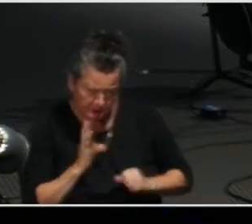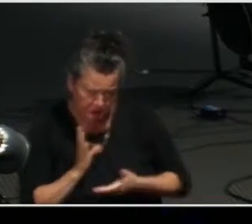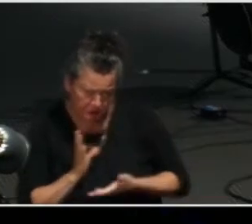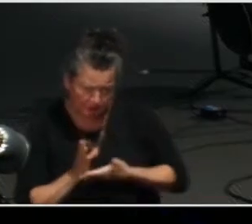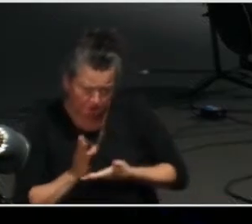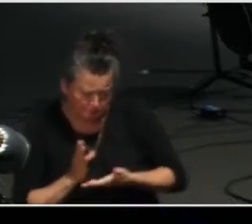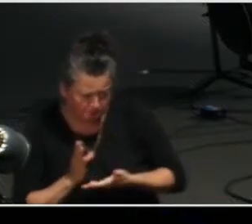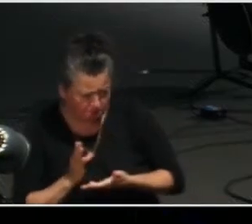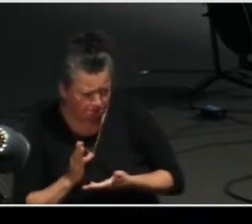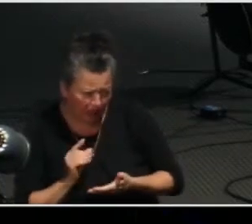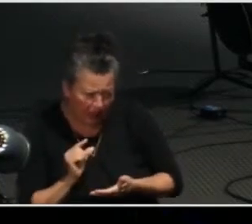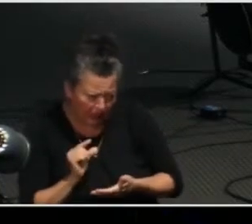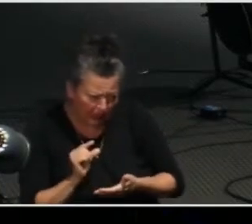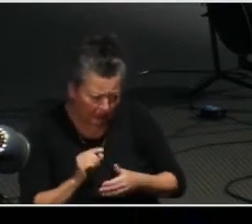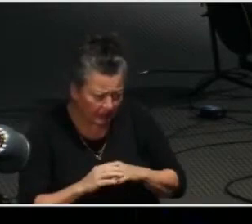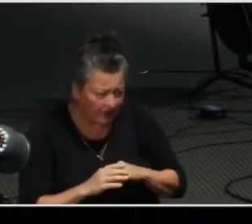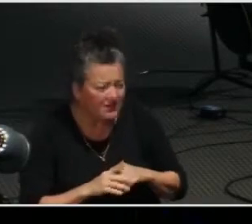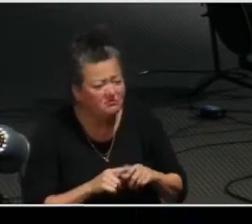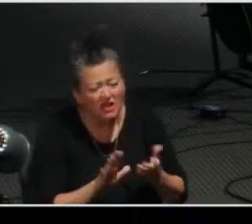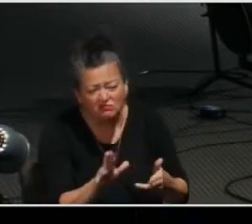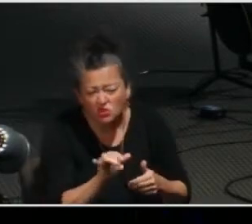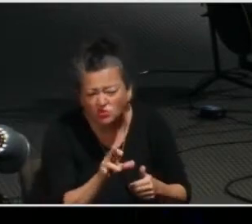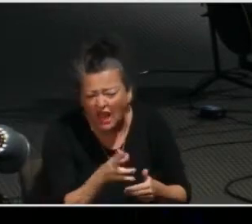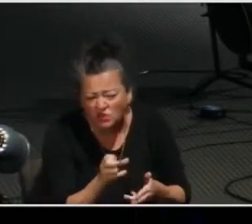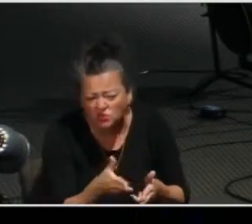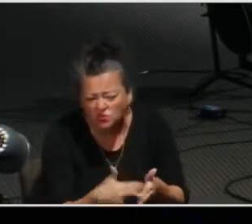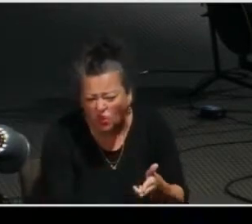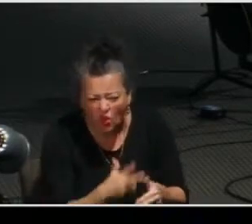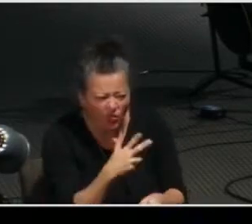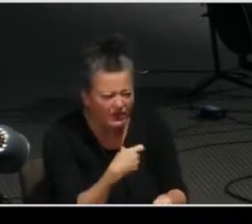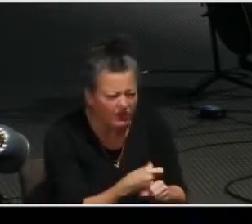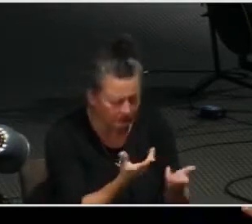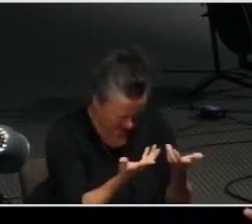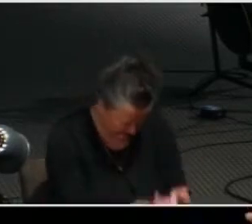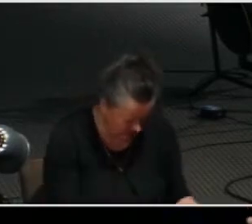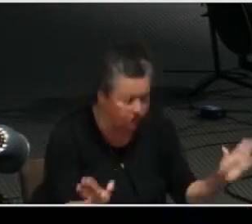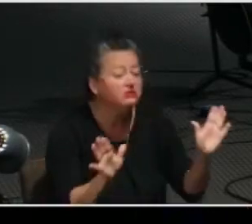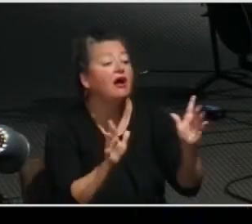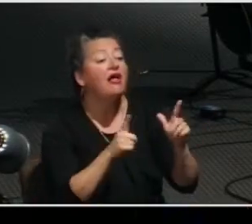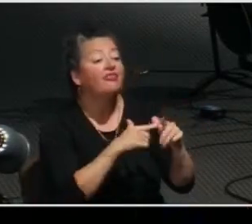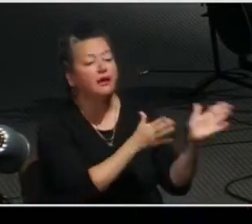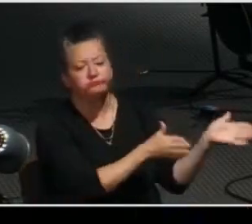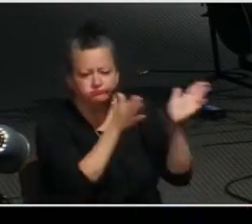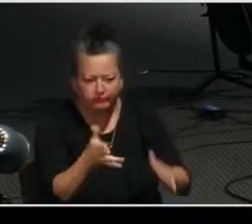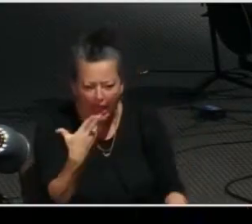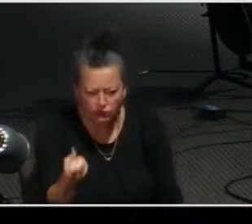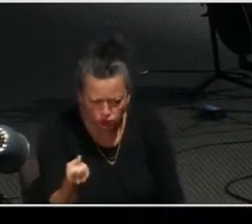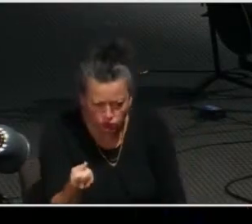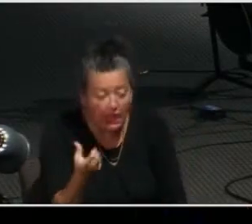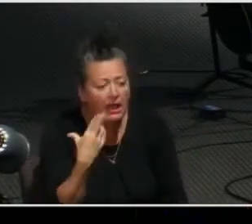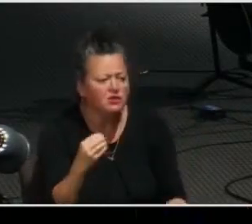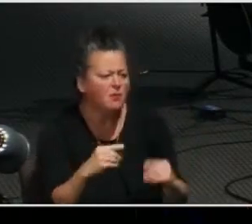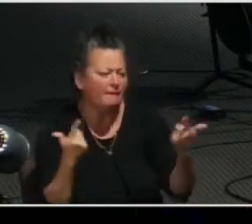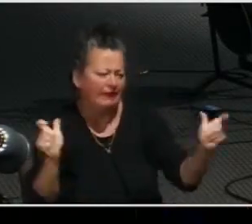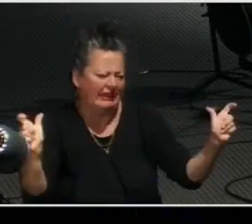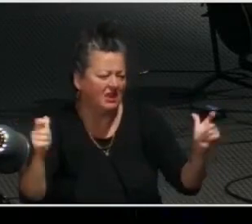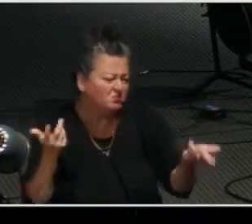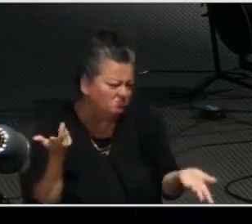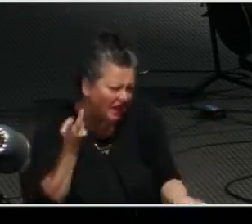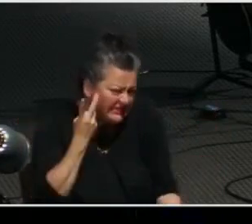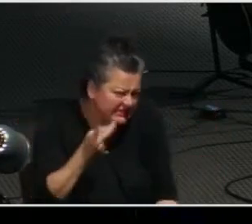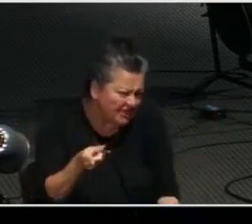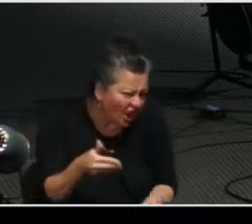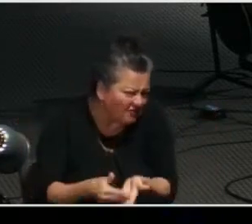bit. And then junior high ended, and we went to high school, and it was a much larger school, and our paths seldom crossed